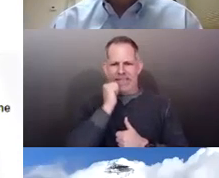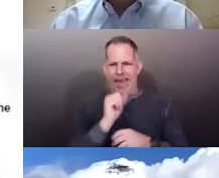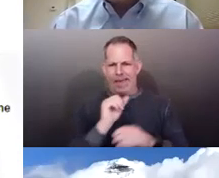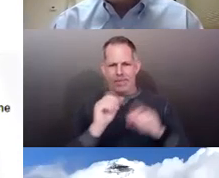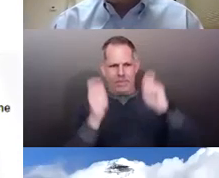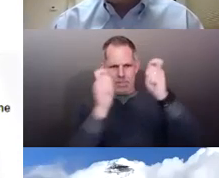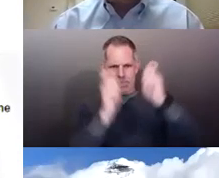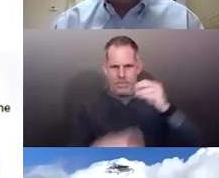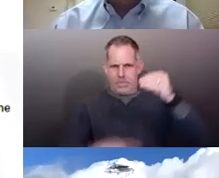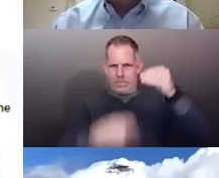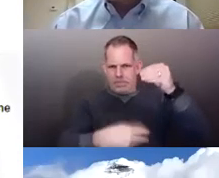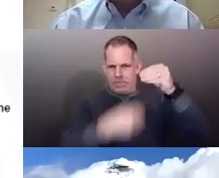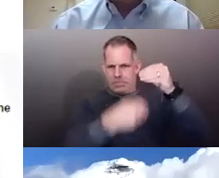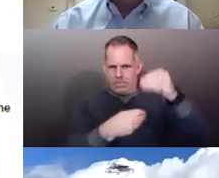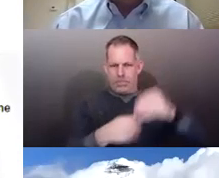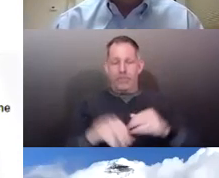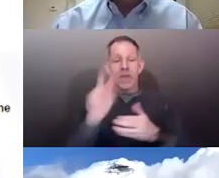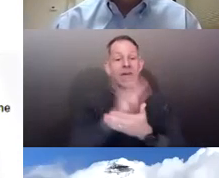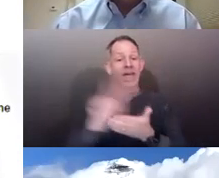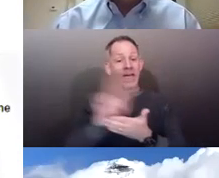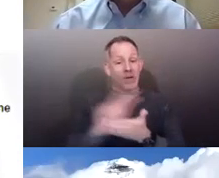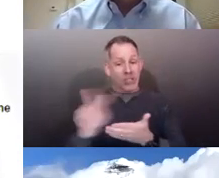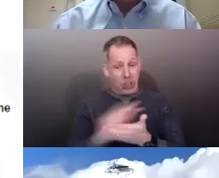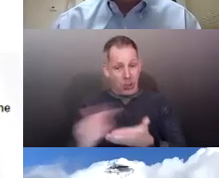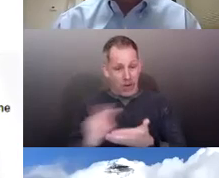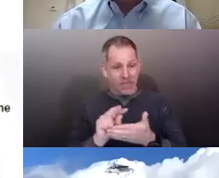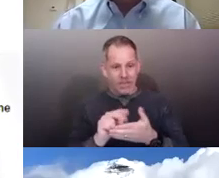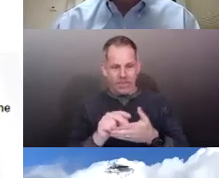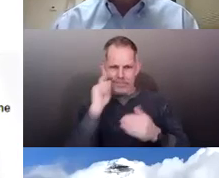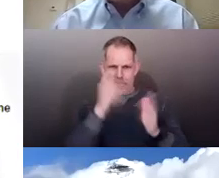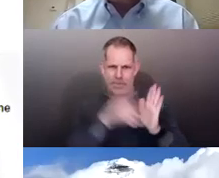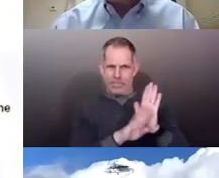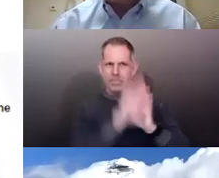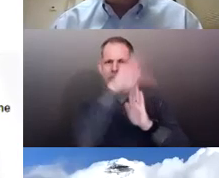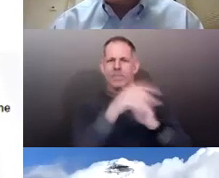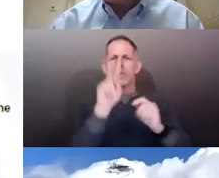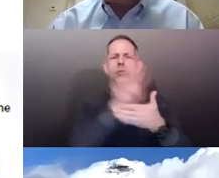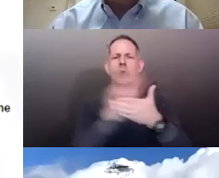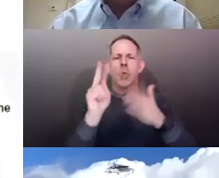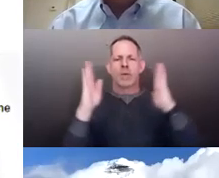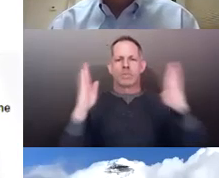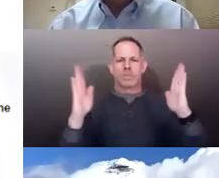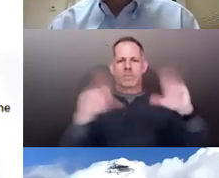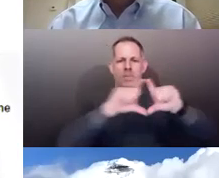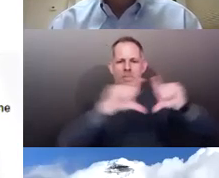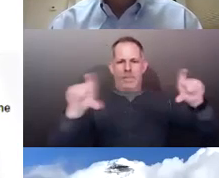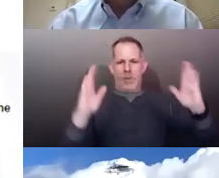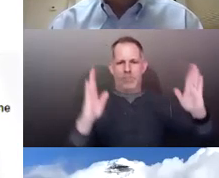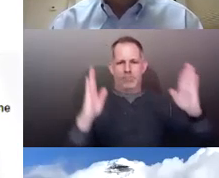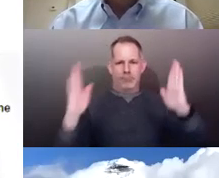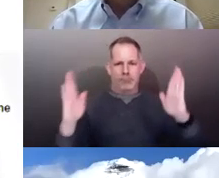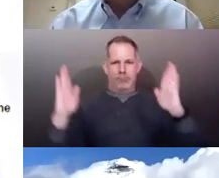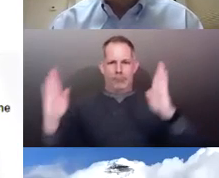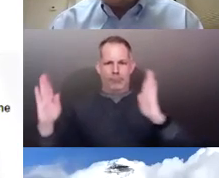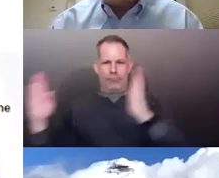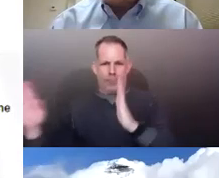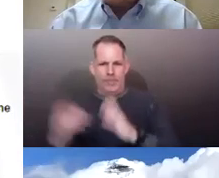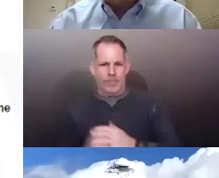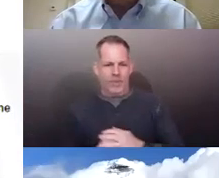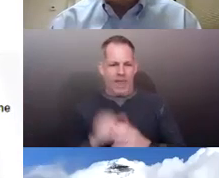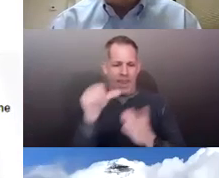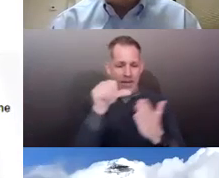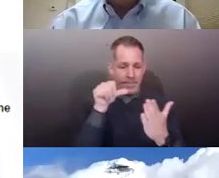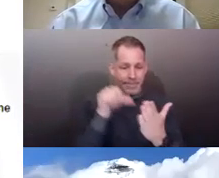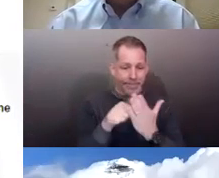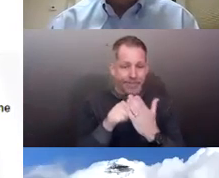The next icon has more all of our detailed reports, the kinds of things that we put out on